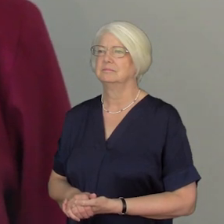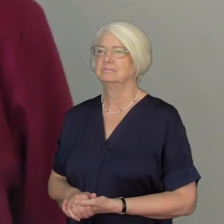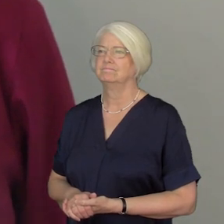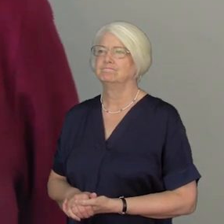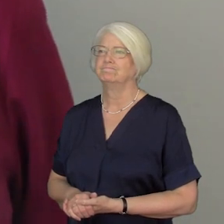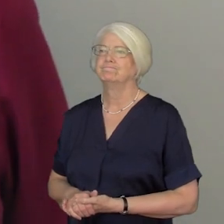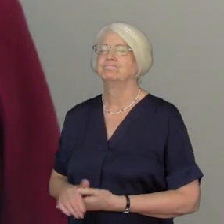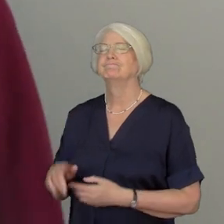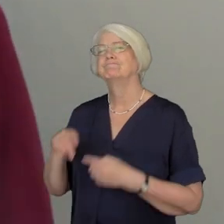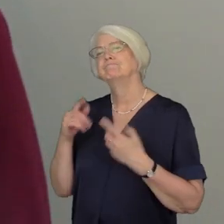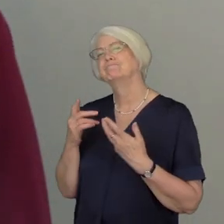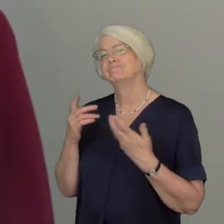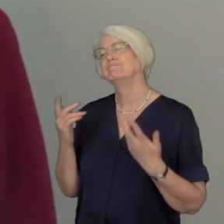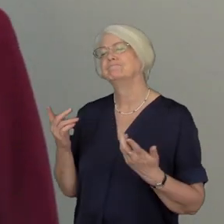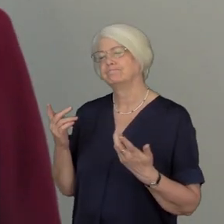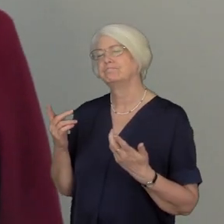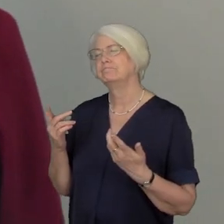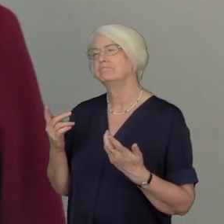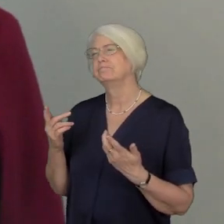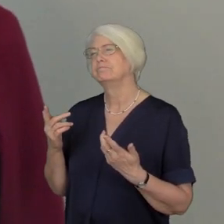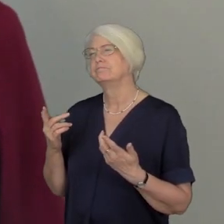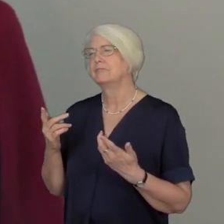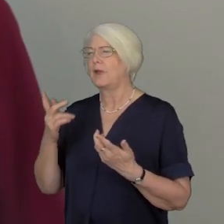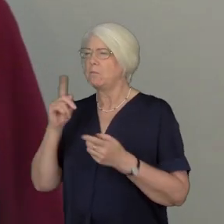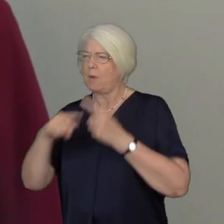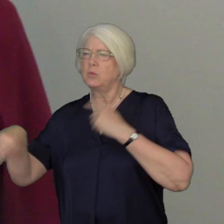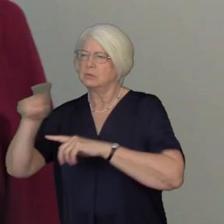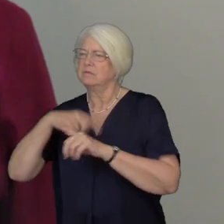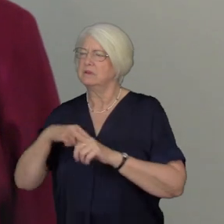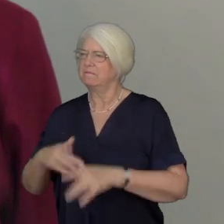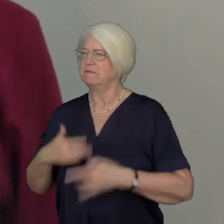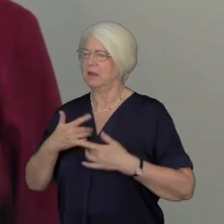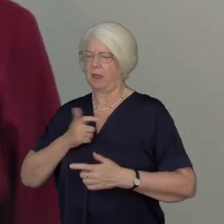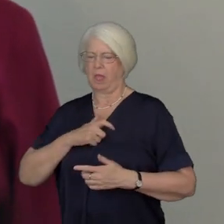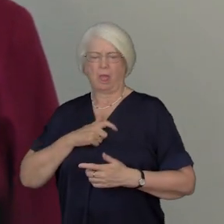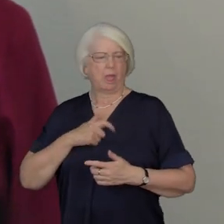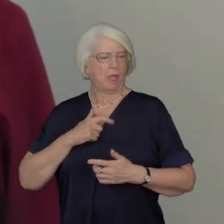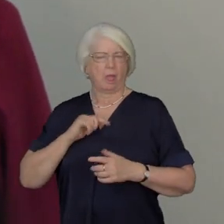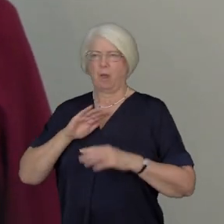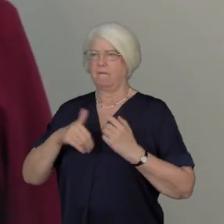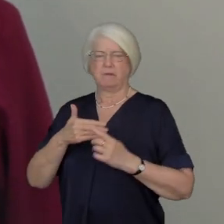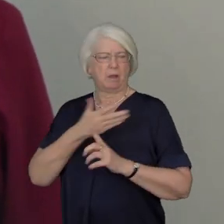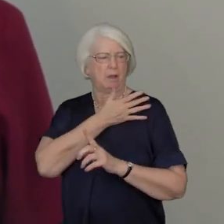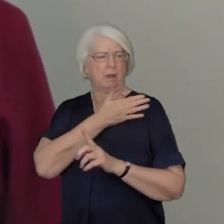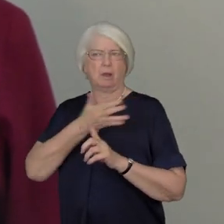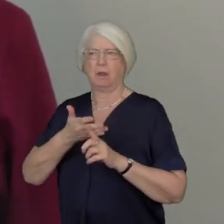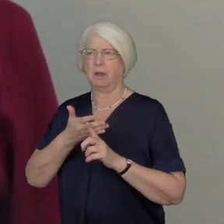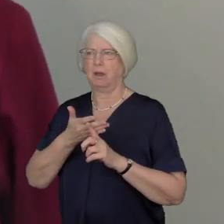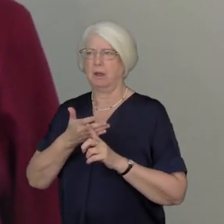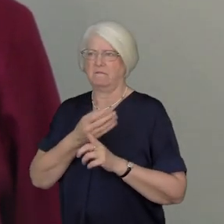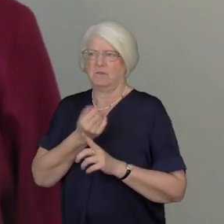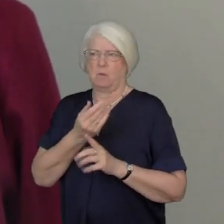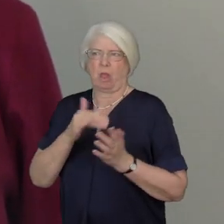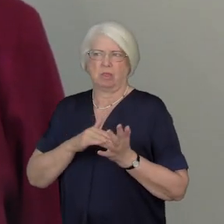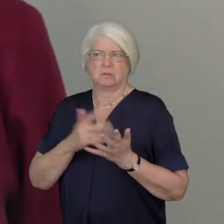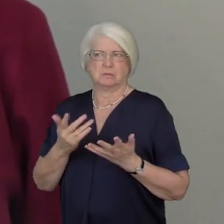It would be a very unusual person who has not felt fear over the last few months. Before the pandemic, we had,